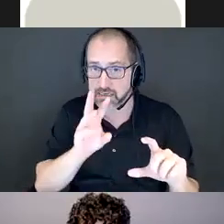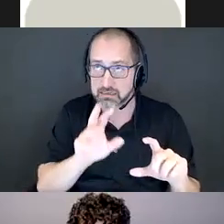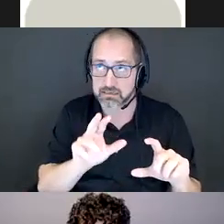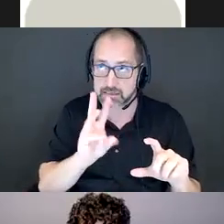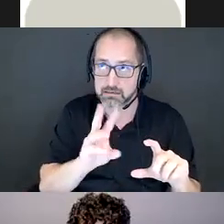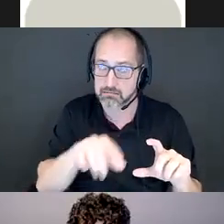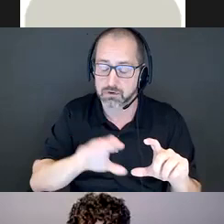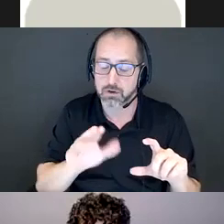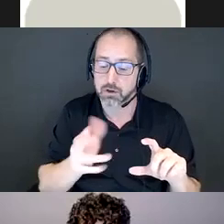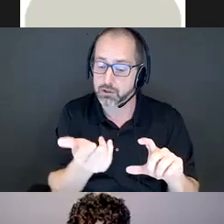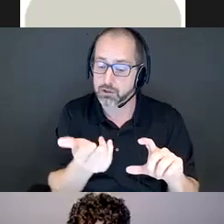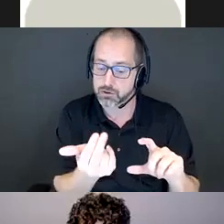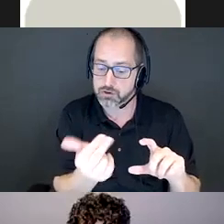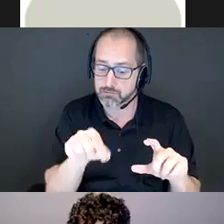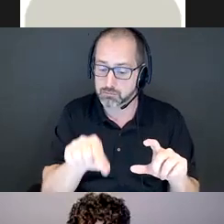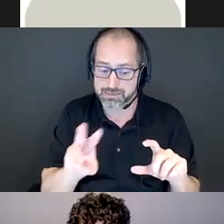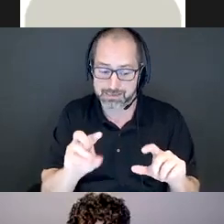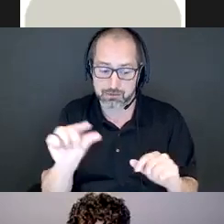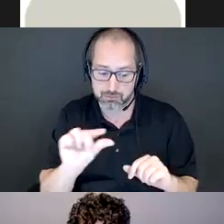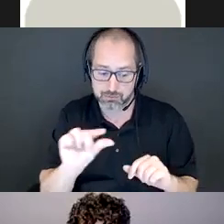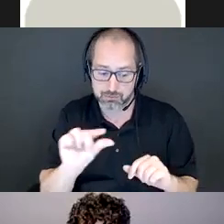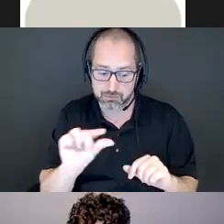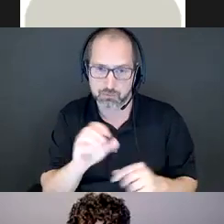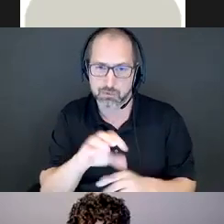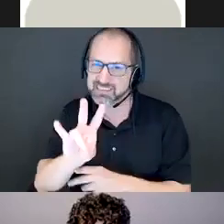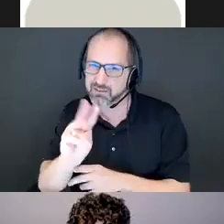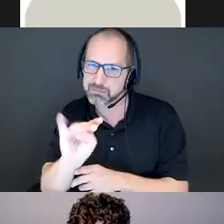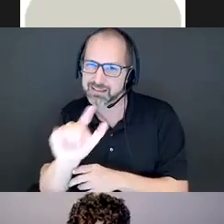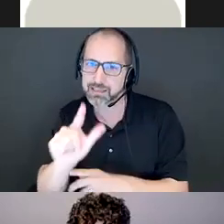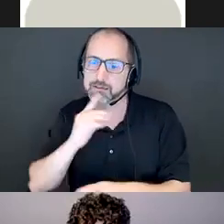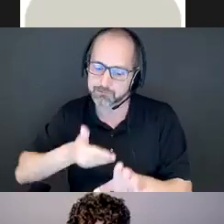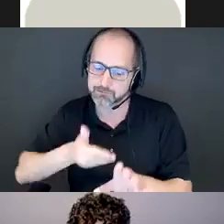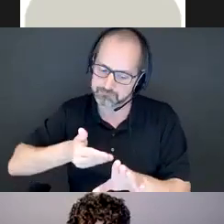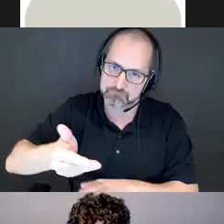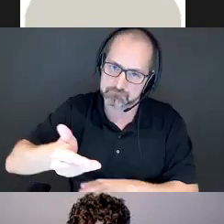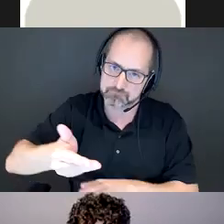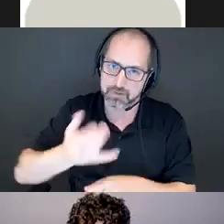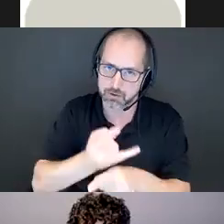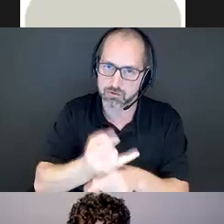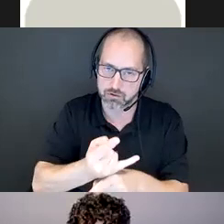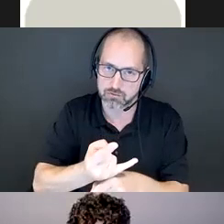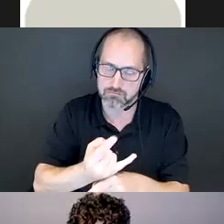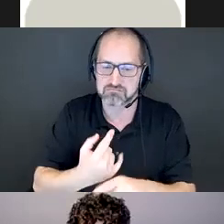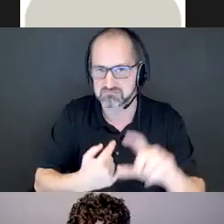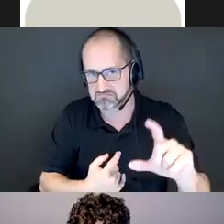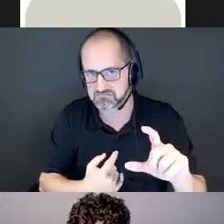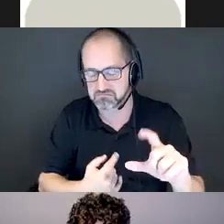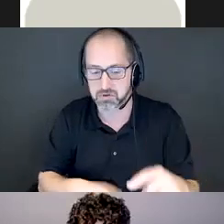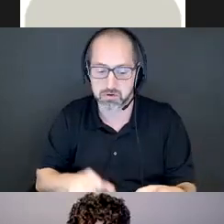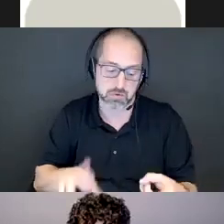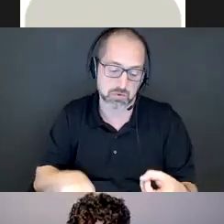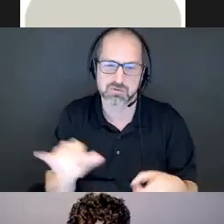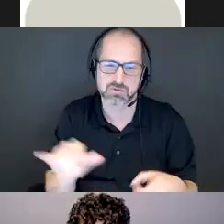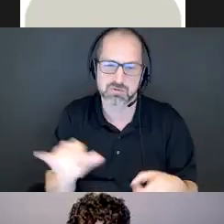13.6 grams or 7 milliliters of absolute alcohol, and or the amount that's contained in